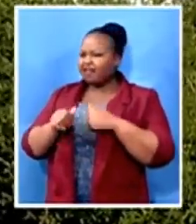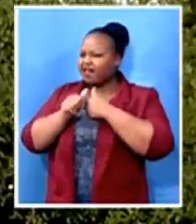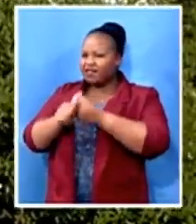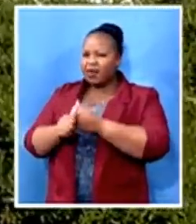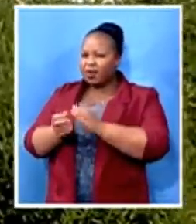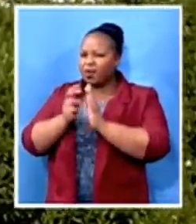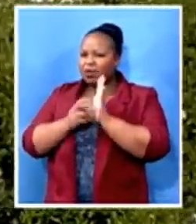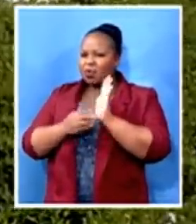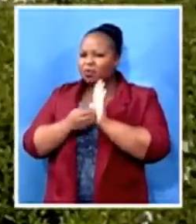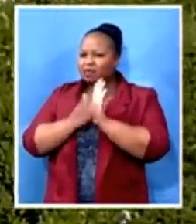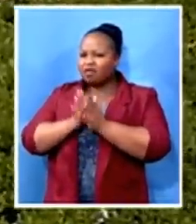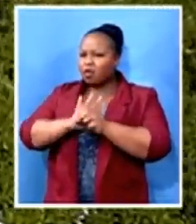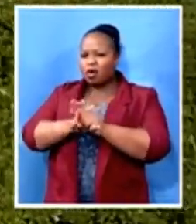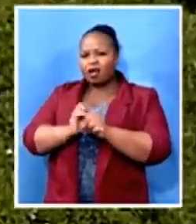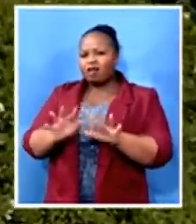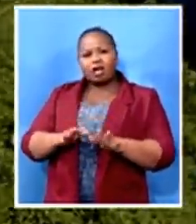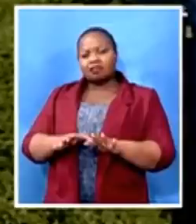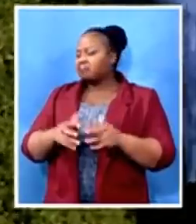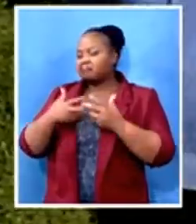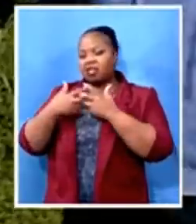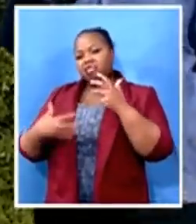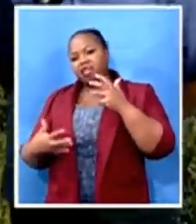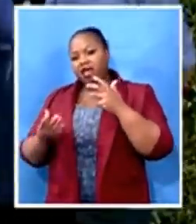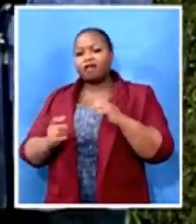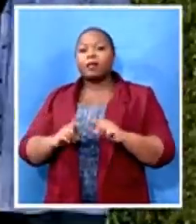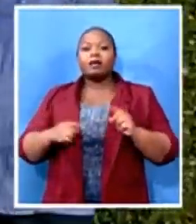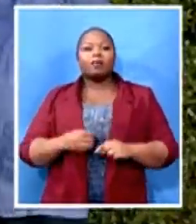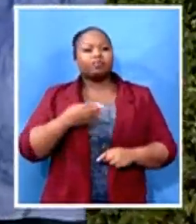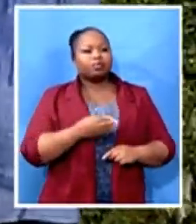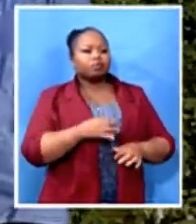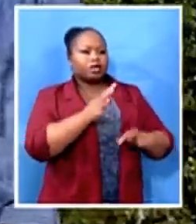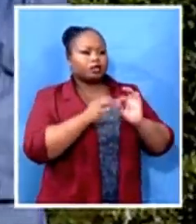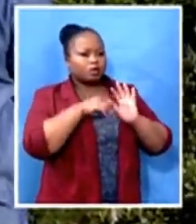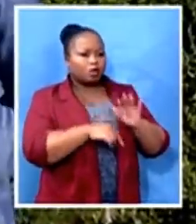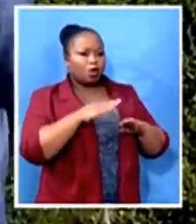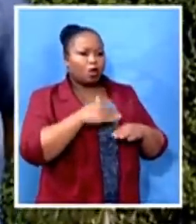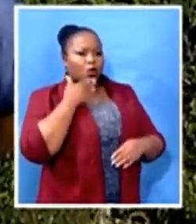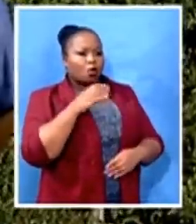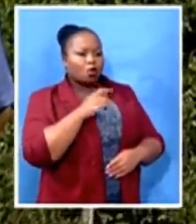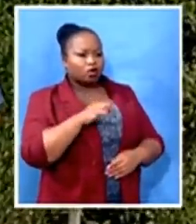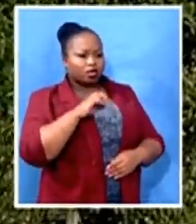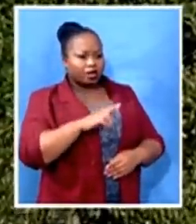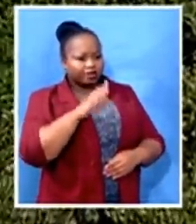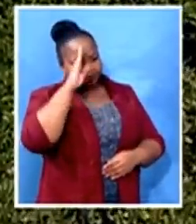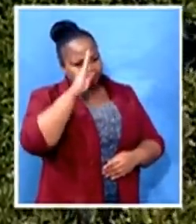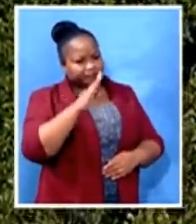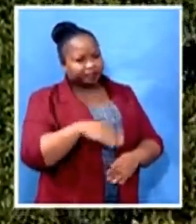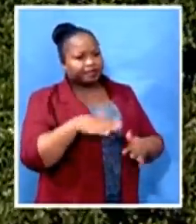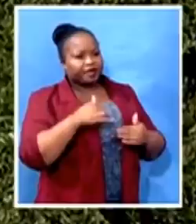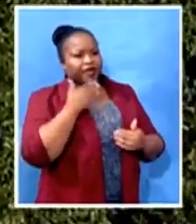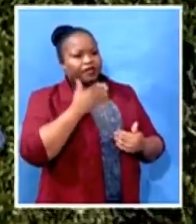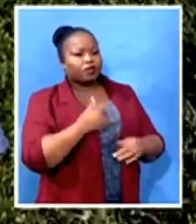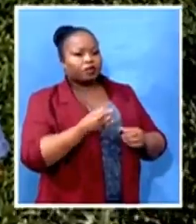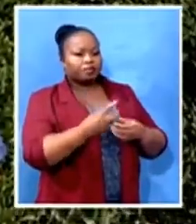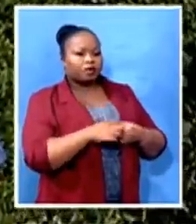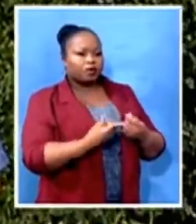this meeting, we are now joined by the Premier of the province, Mr. Oscar Mabuyane. Dear, good morning, sir, and thank you very much for joining us. Tell us what transpired from that